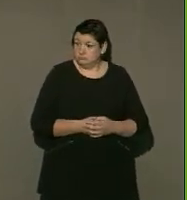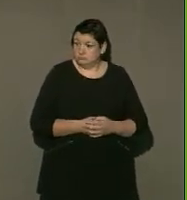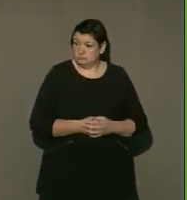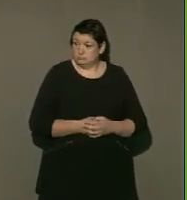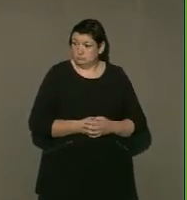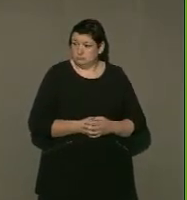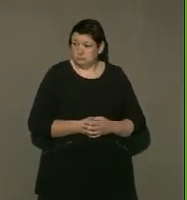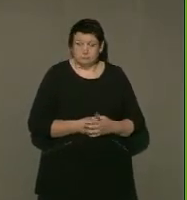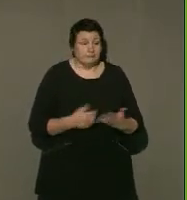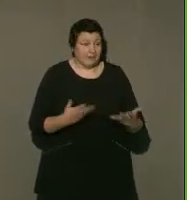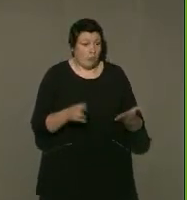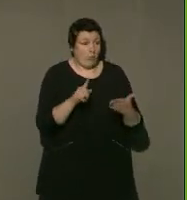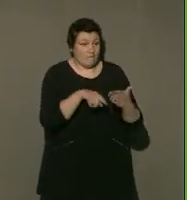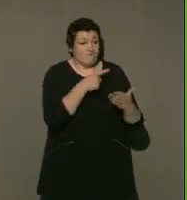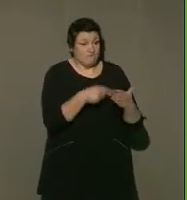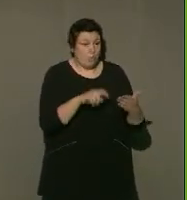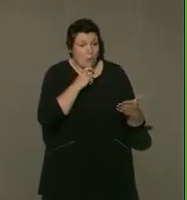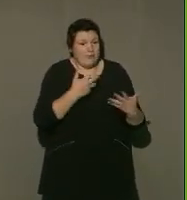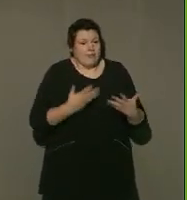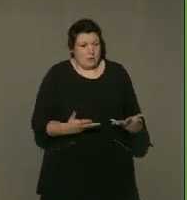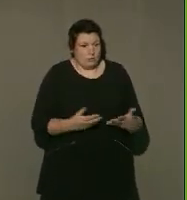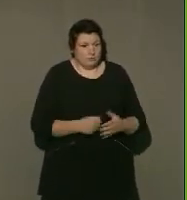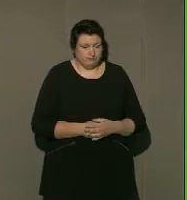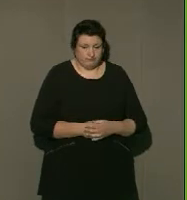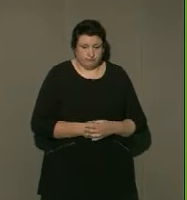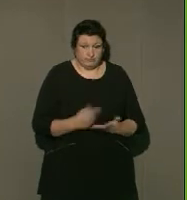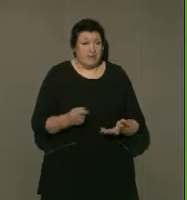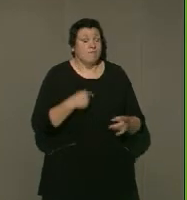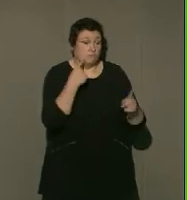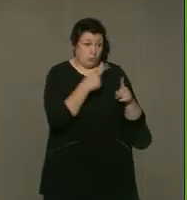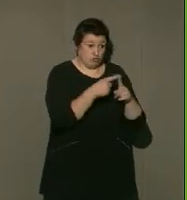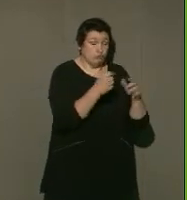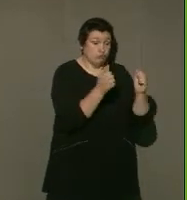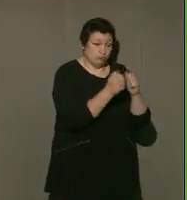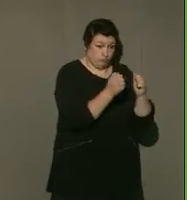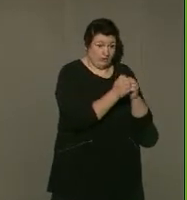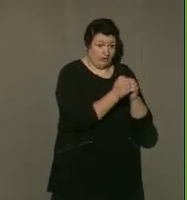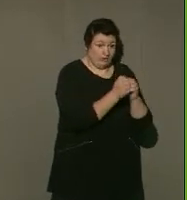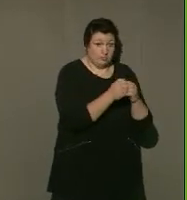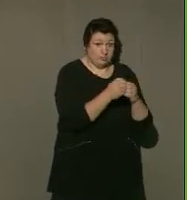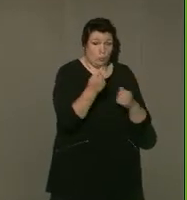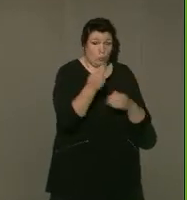Okay, can we move to a vote on that, please, then? Those in favour?